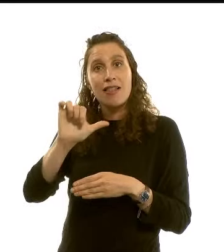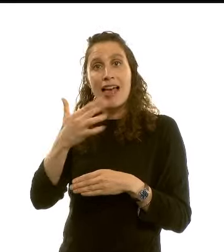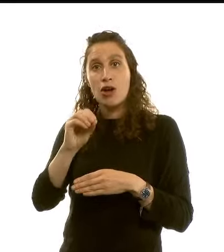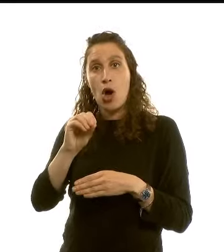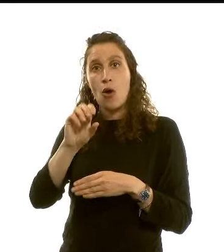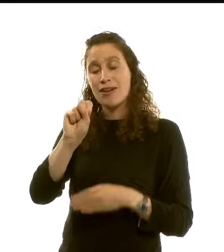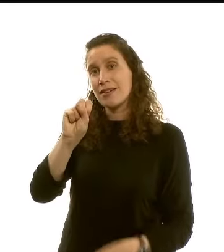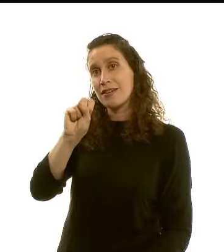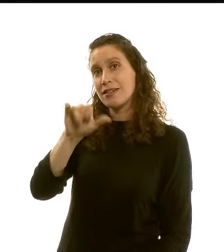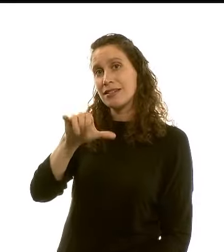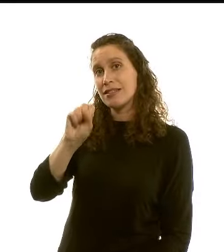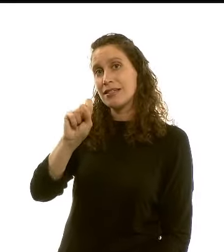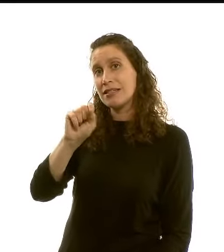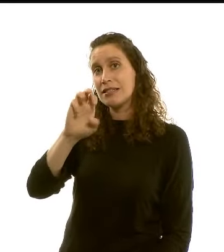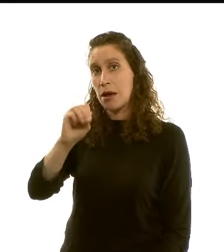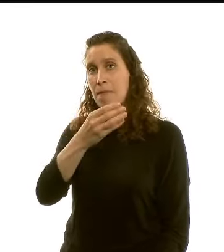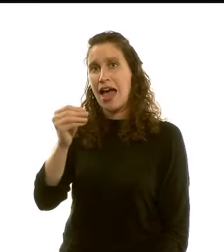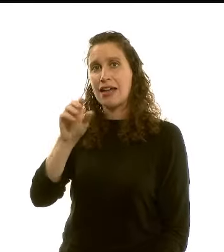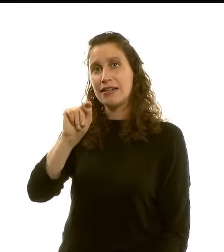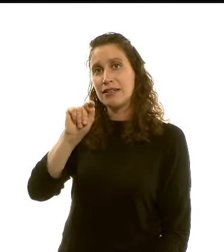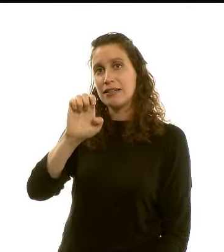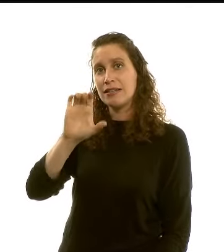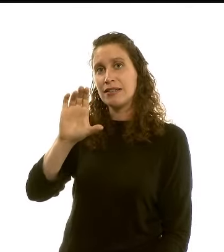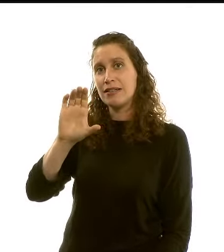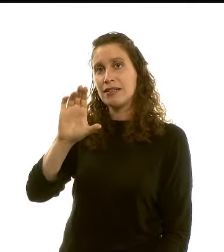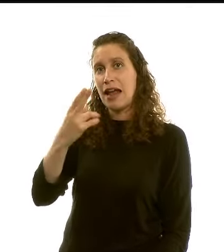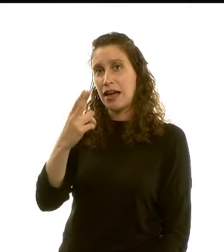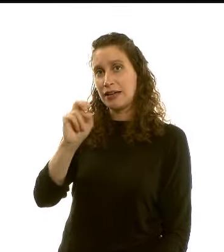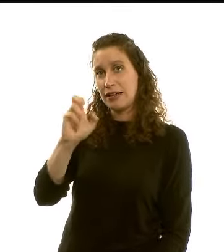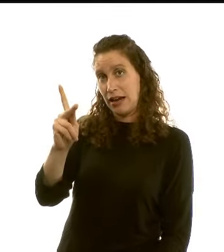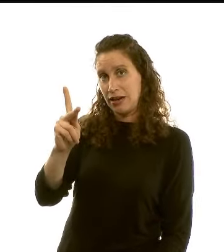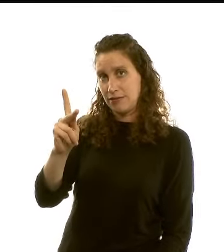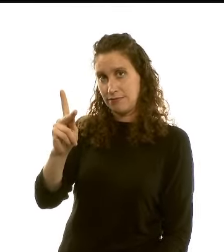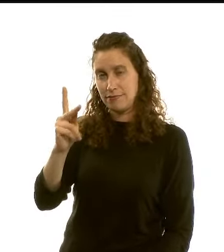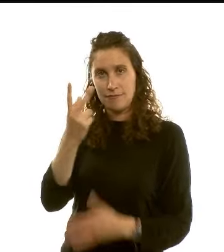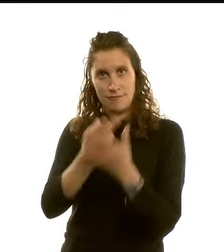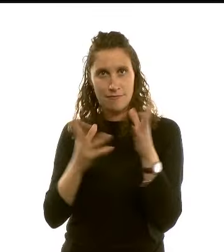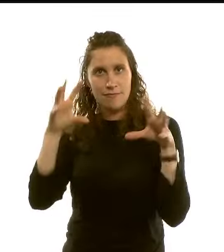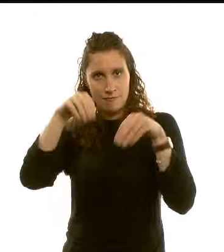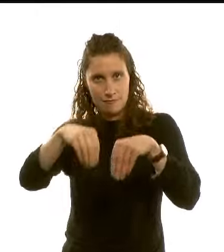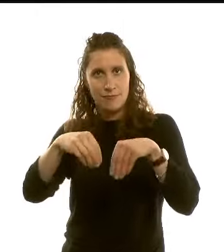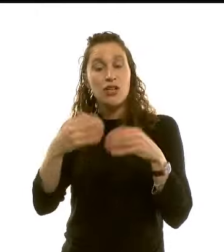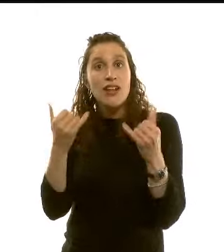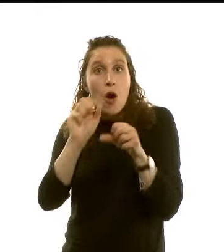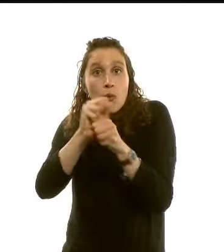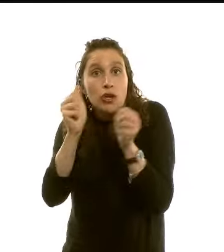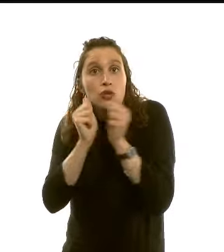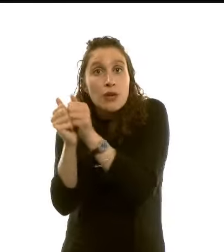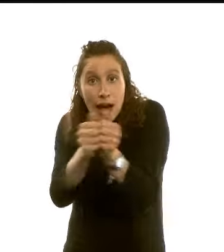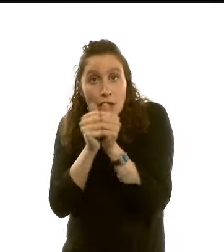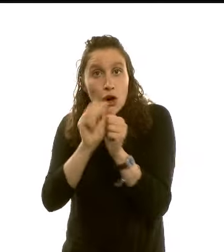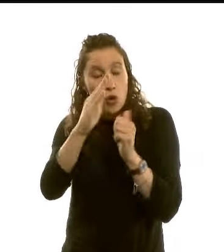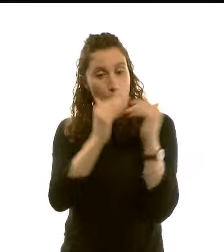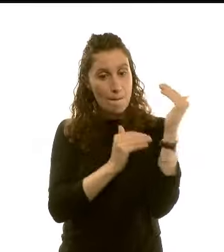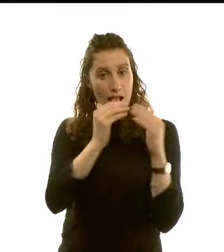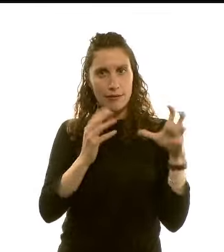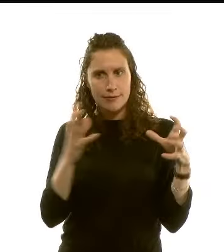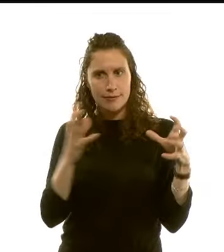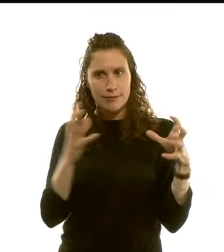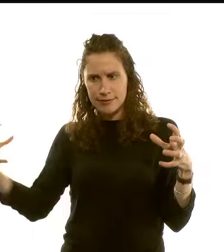system pieces as well as LEGO Technic parts. Yeah. So you must now work together to assemble your builds into a final